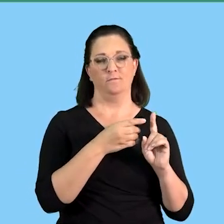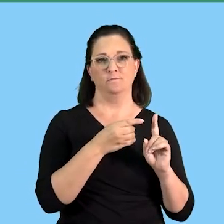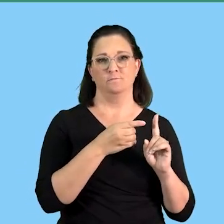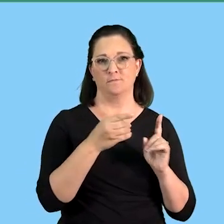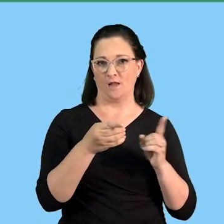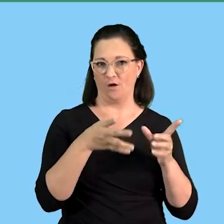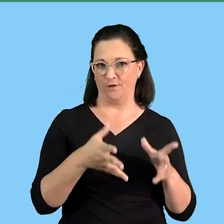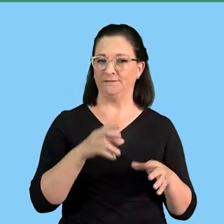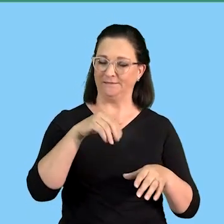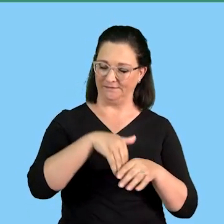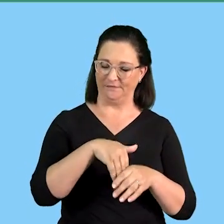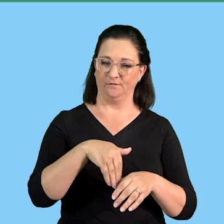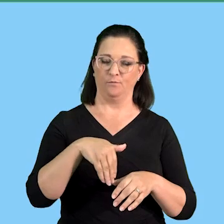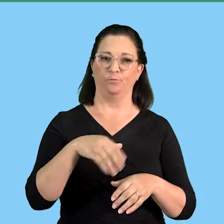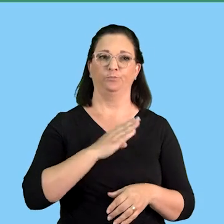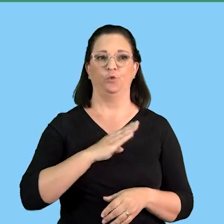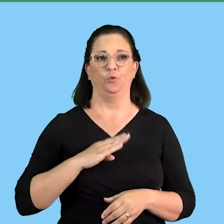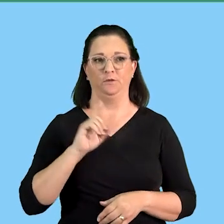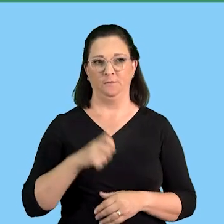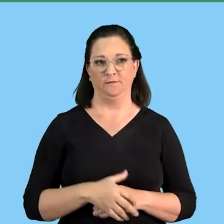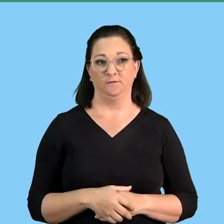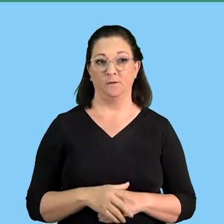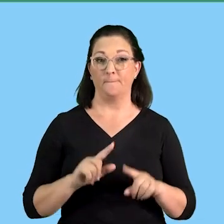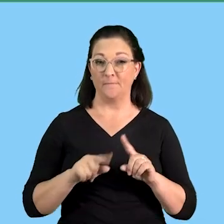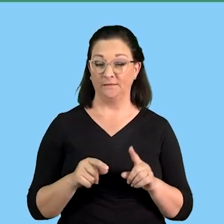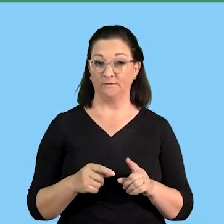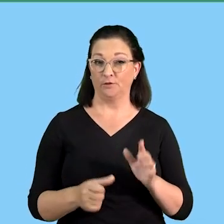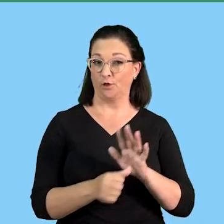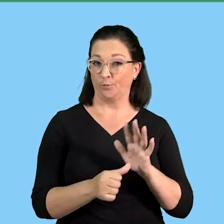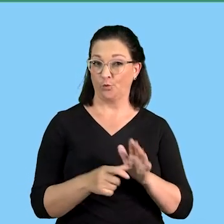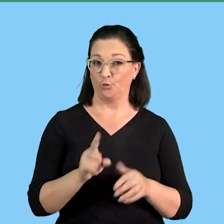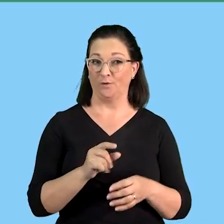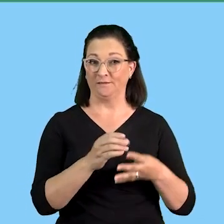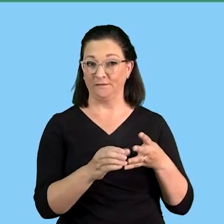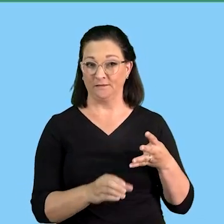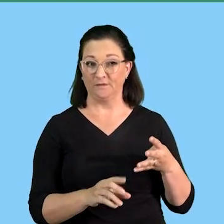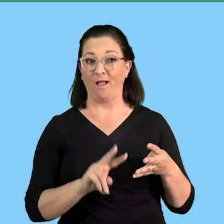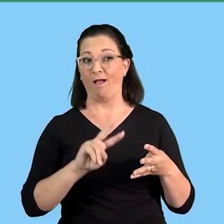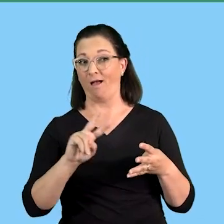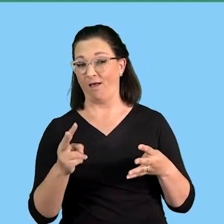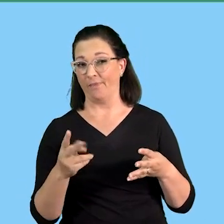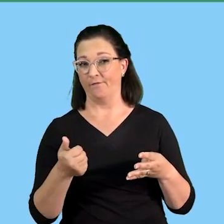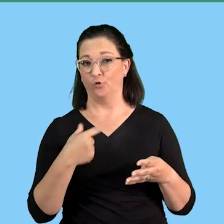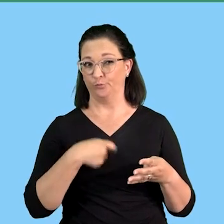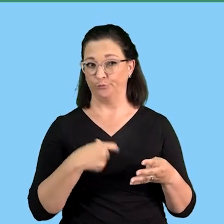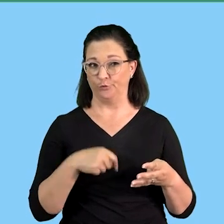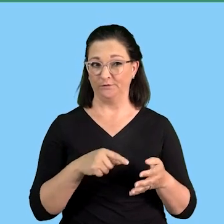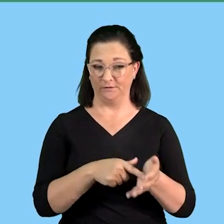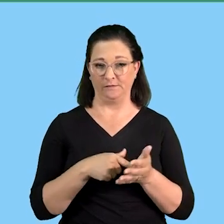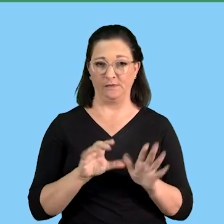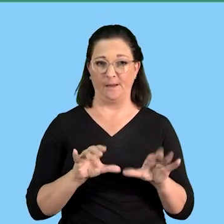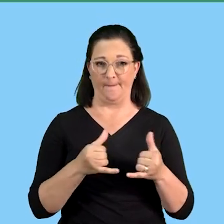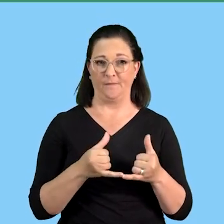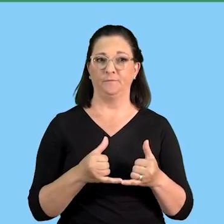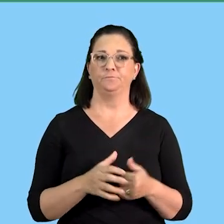of directors. And then note again that other characteristics of a personal liability company are the